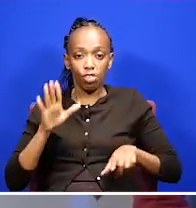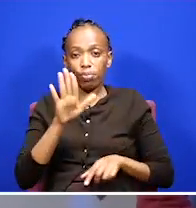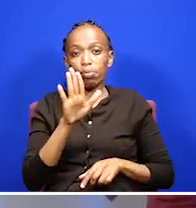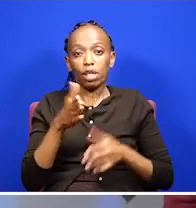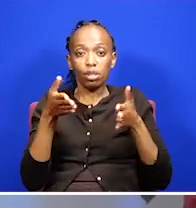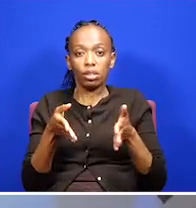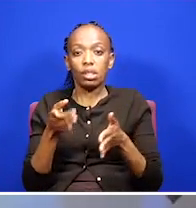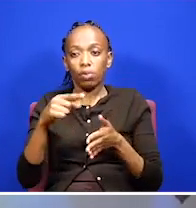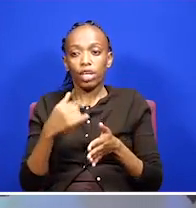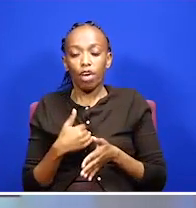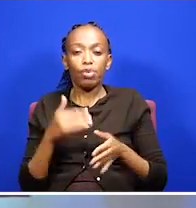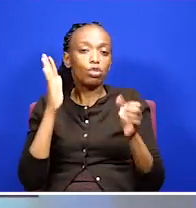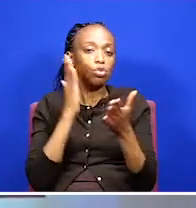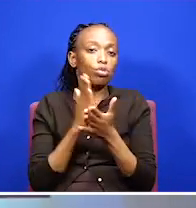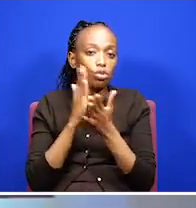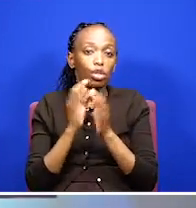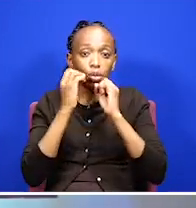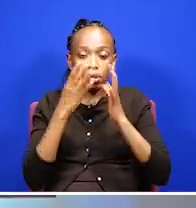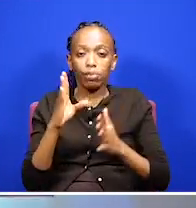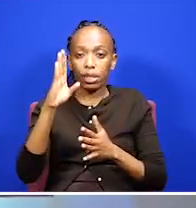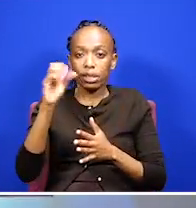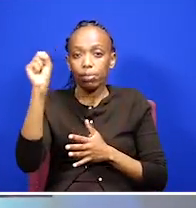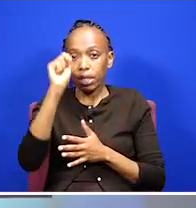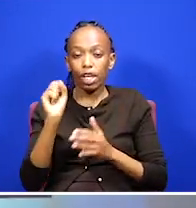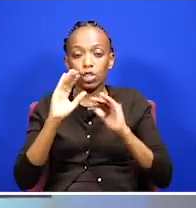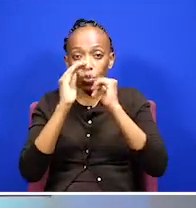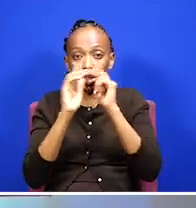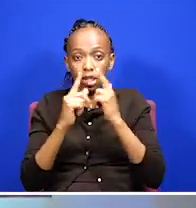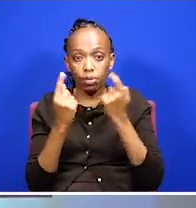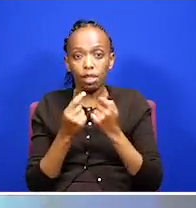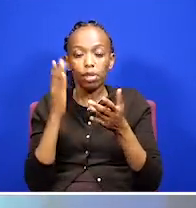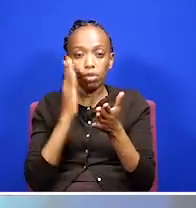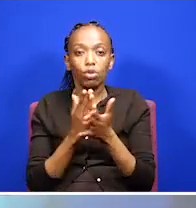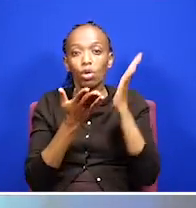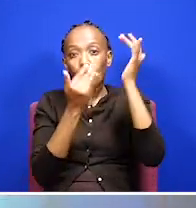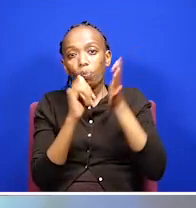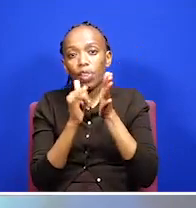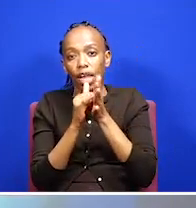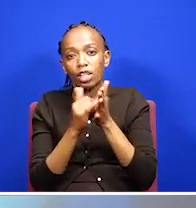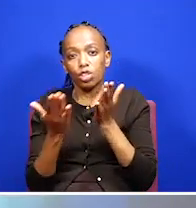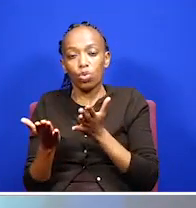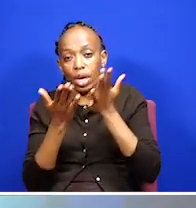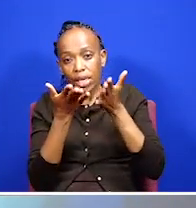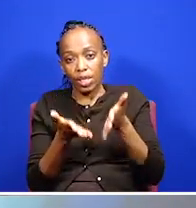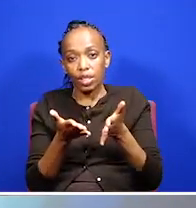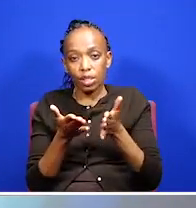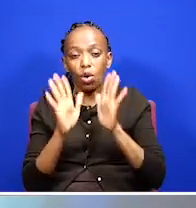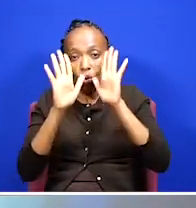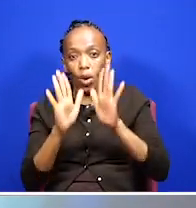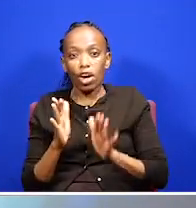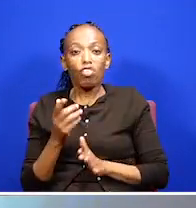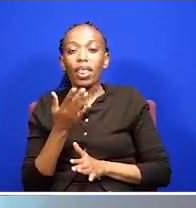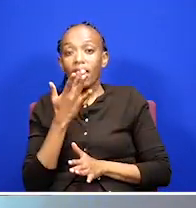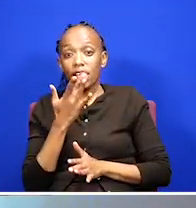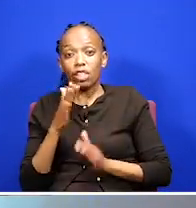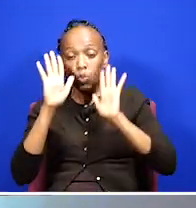lives today. We have been truly blessed by our CBS worship team, and I certainly hope that you will carry this wonderful flavor, this